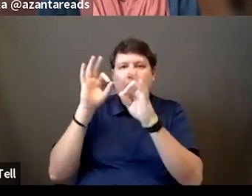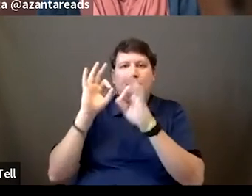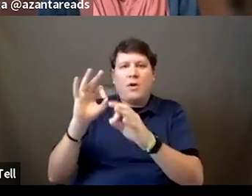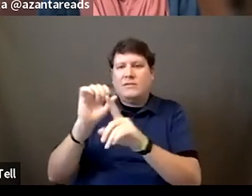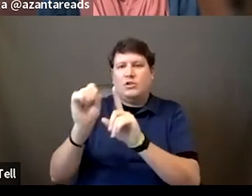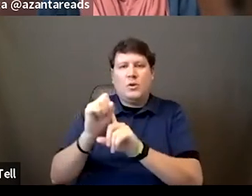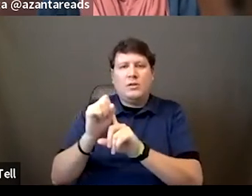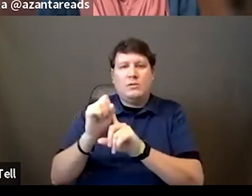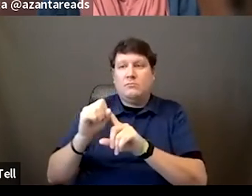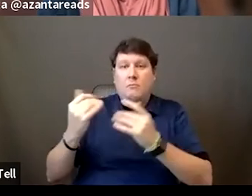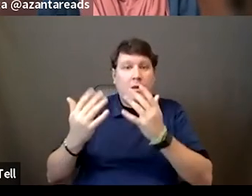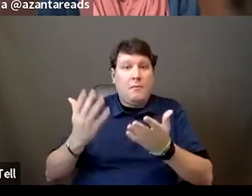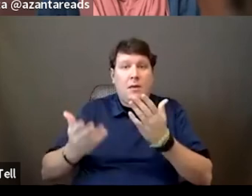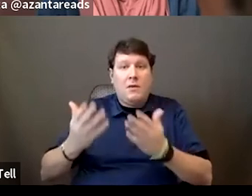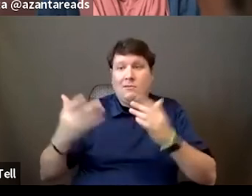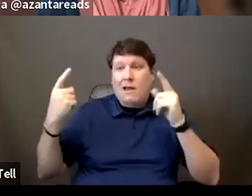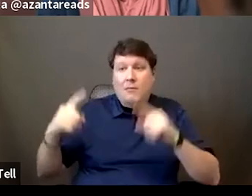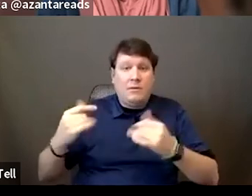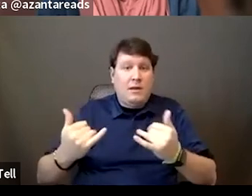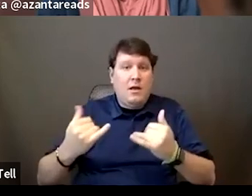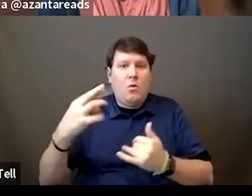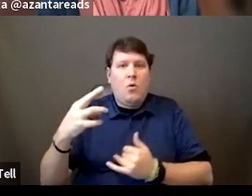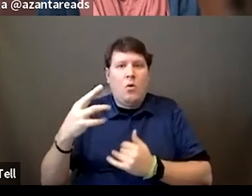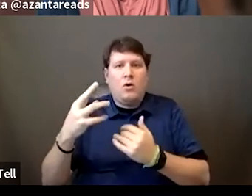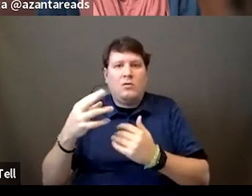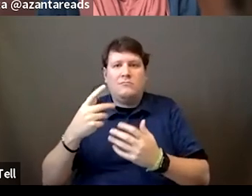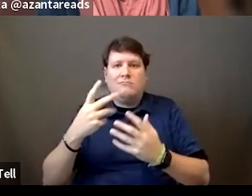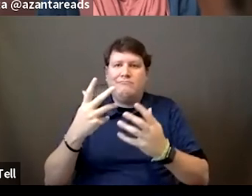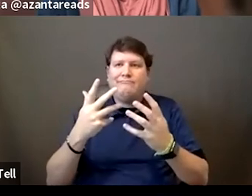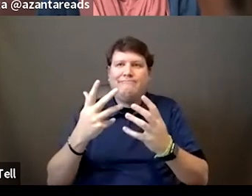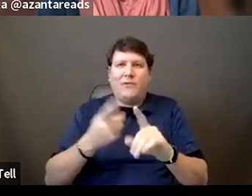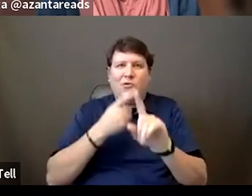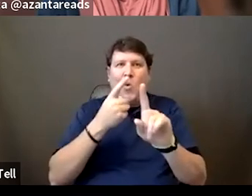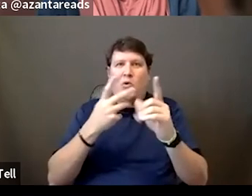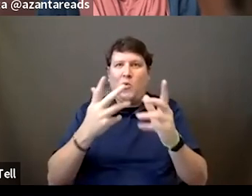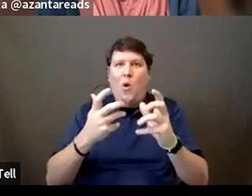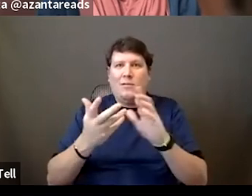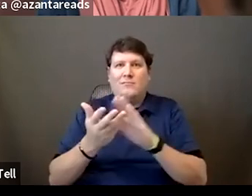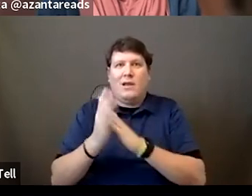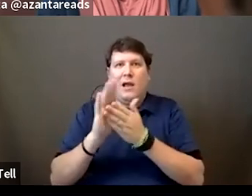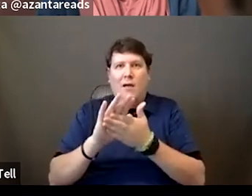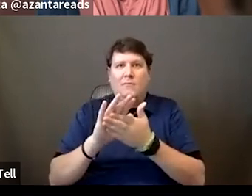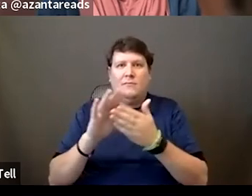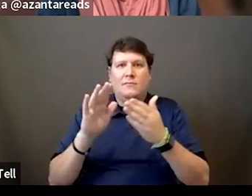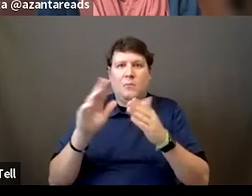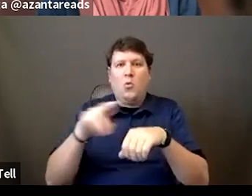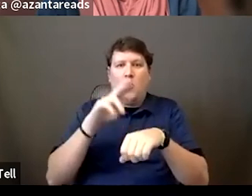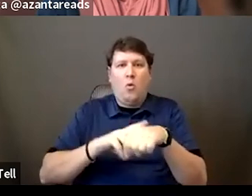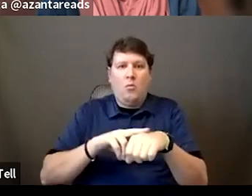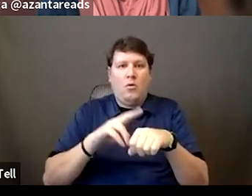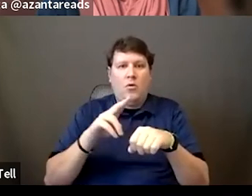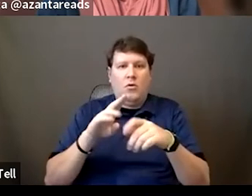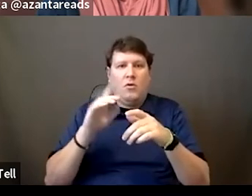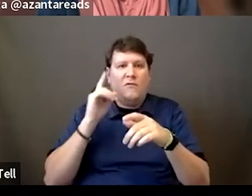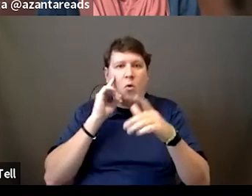is happening that you like? I'd love each one of you to sort of talk about that, and maybe we can start off with Lou